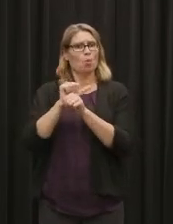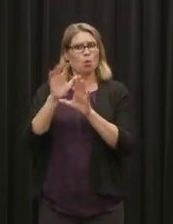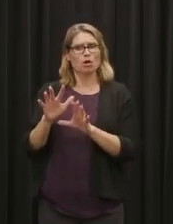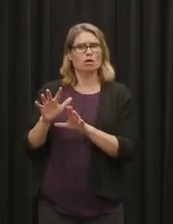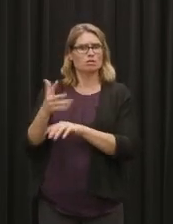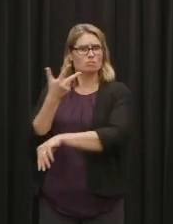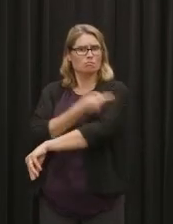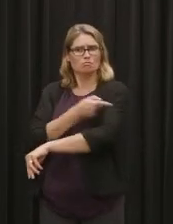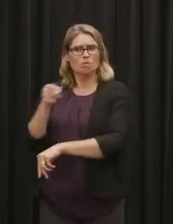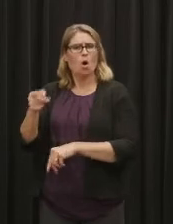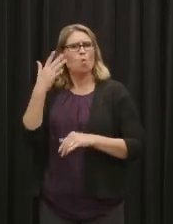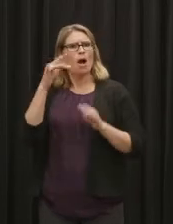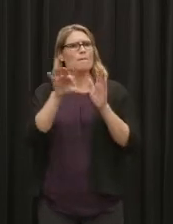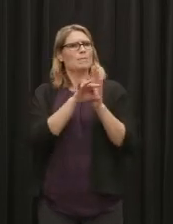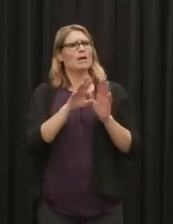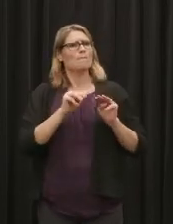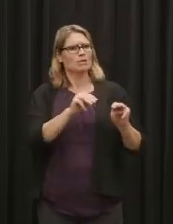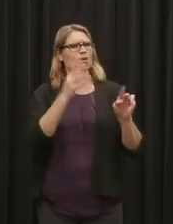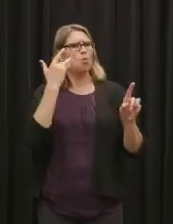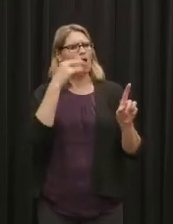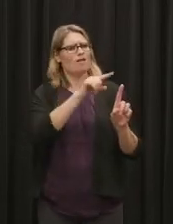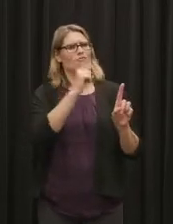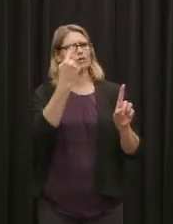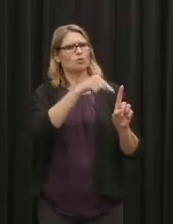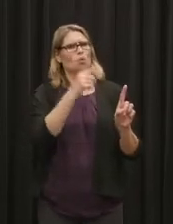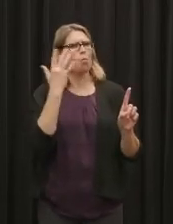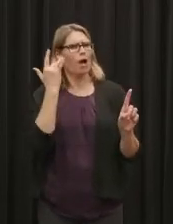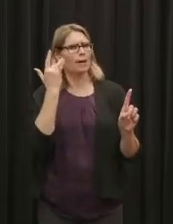Why did you pick Miramichi for the location of this first freezer?